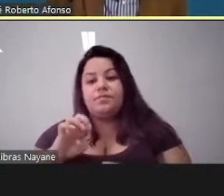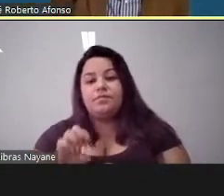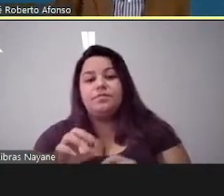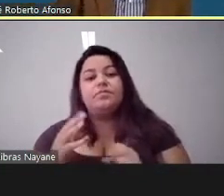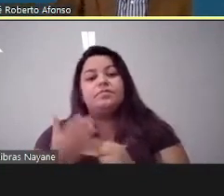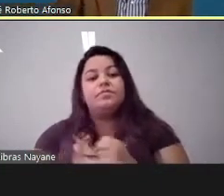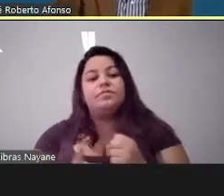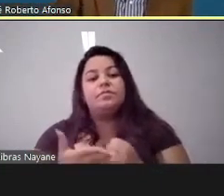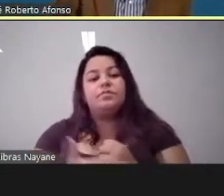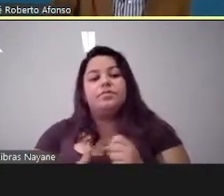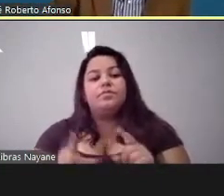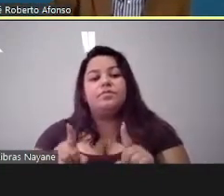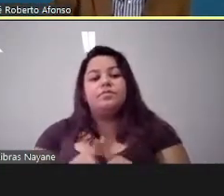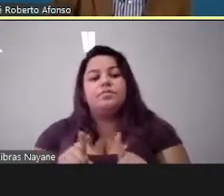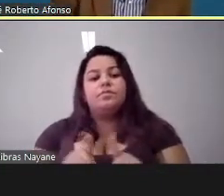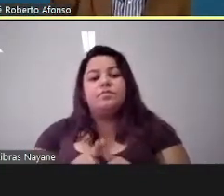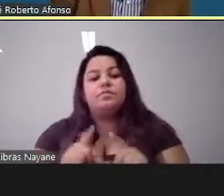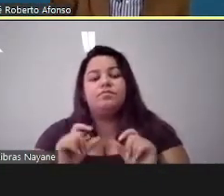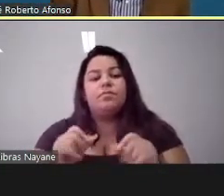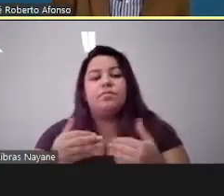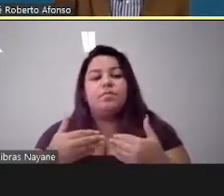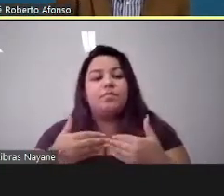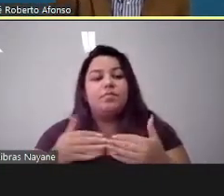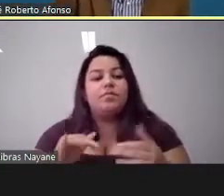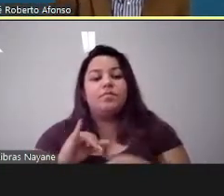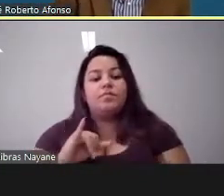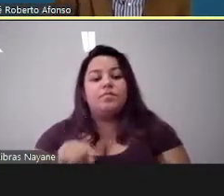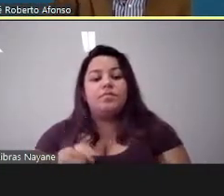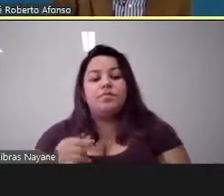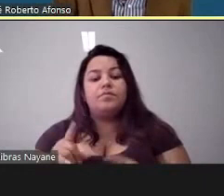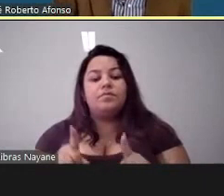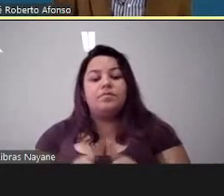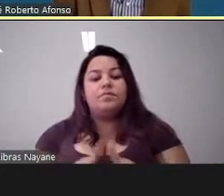of tackling these different issues